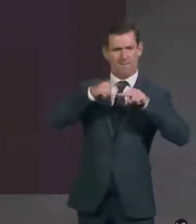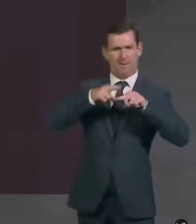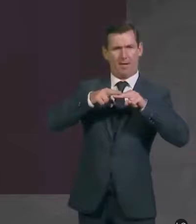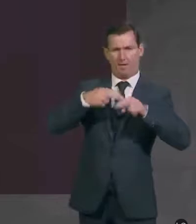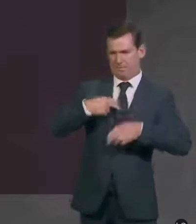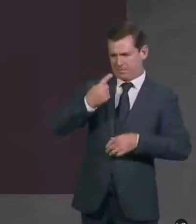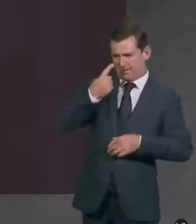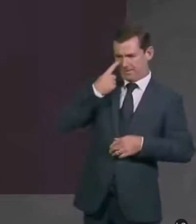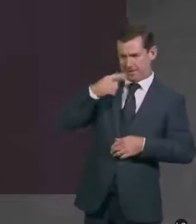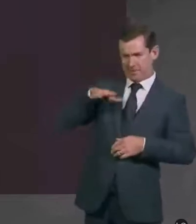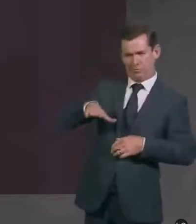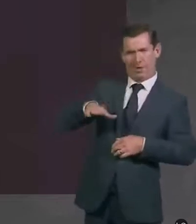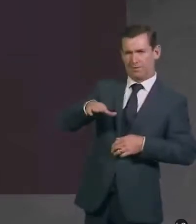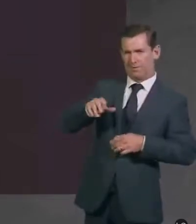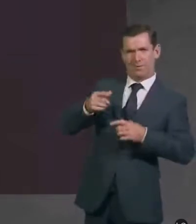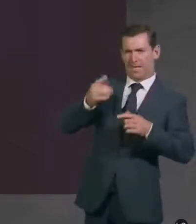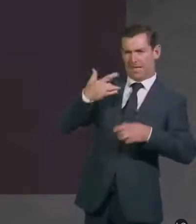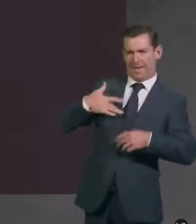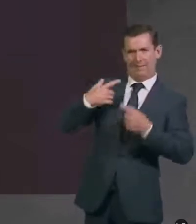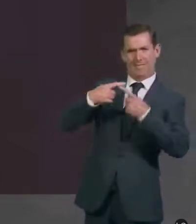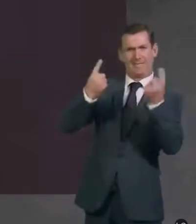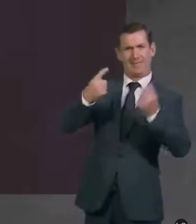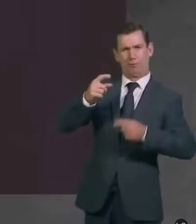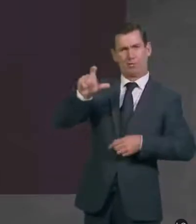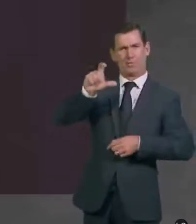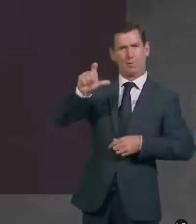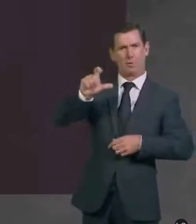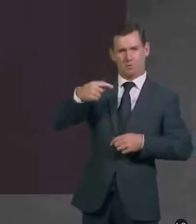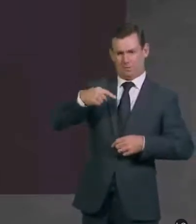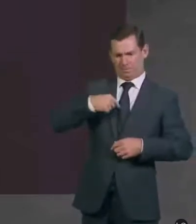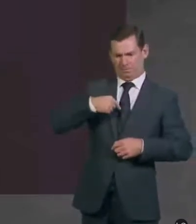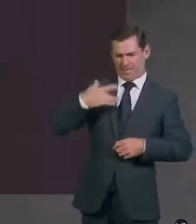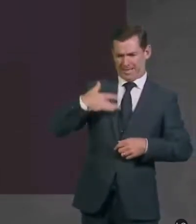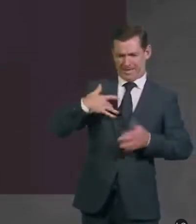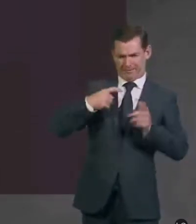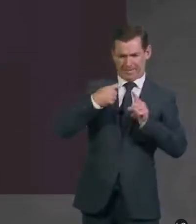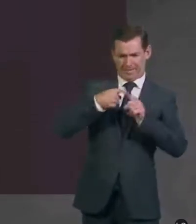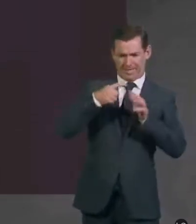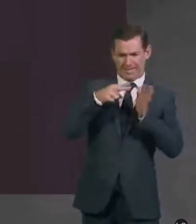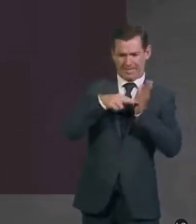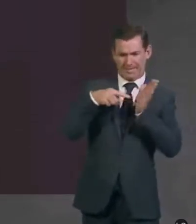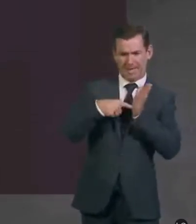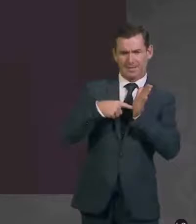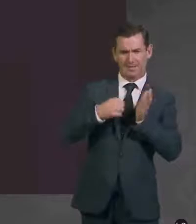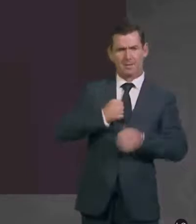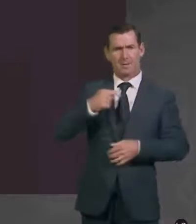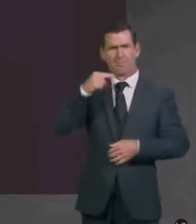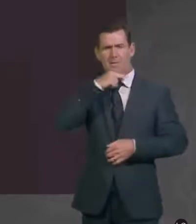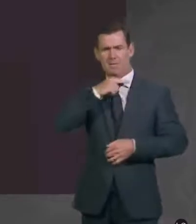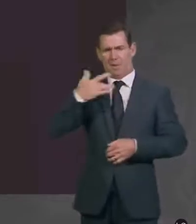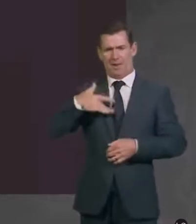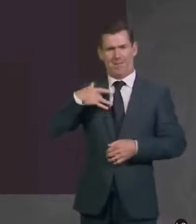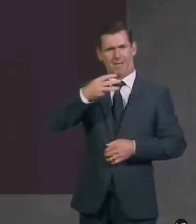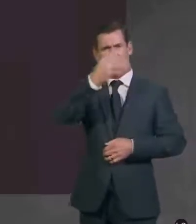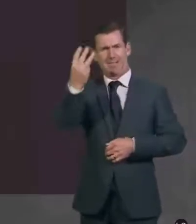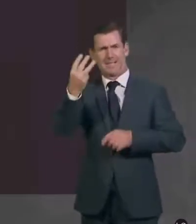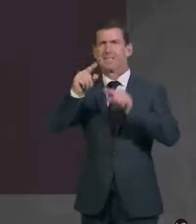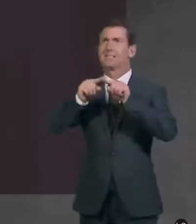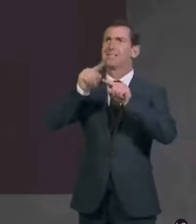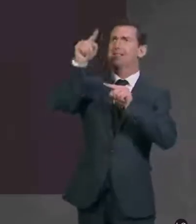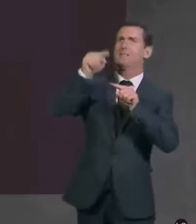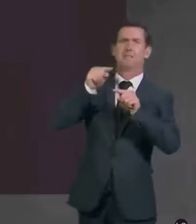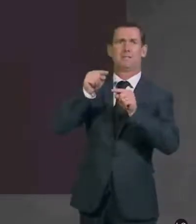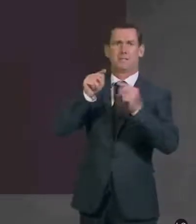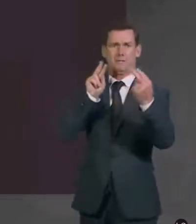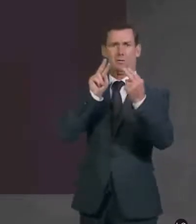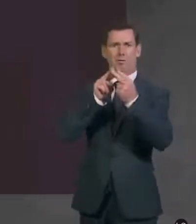county? I live in Kent and my son lives in Essex. What should I do regarding contact if Essex or Kent were